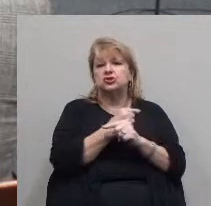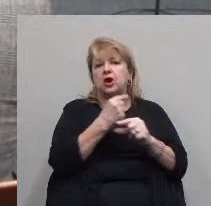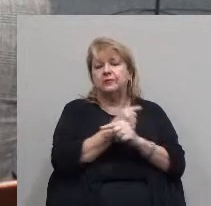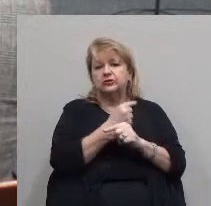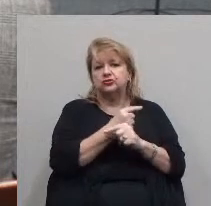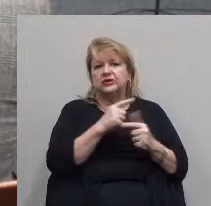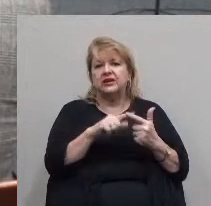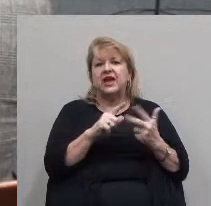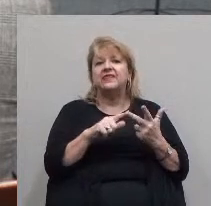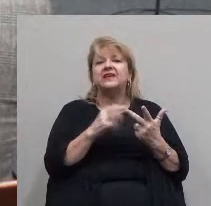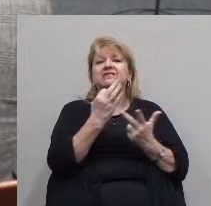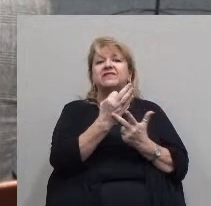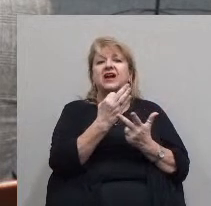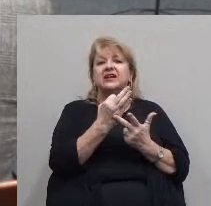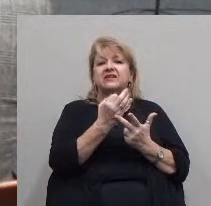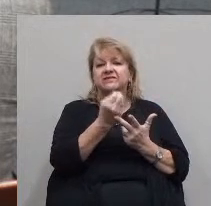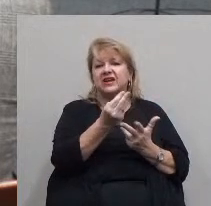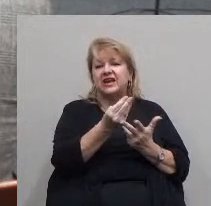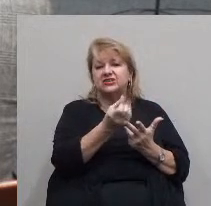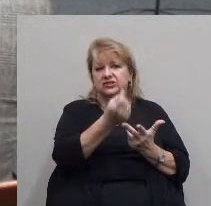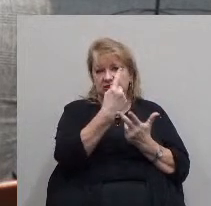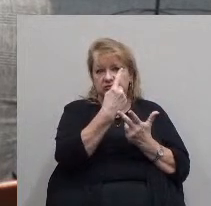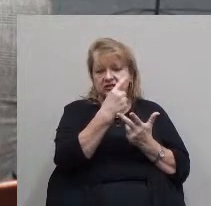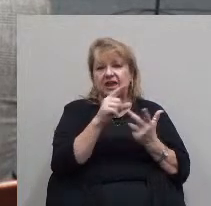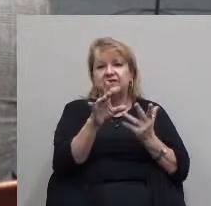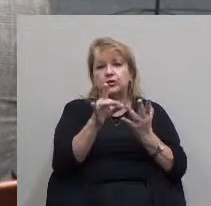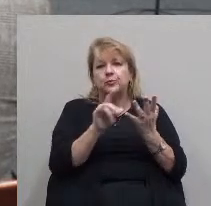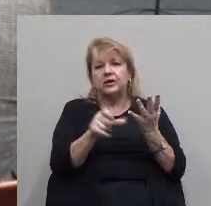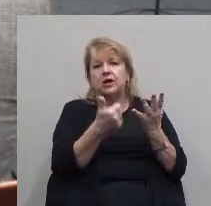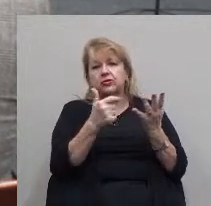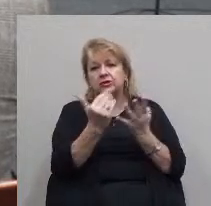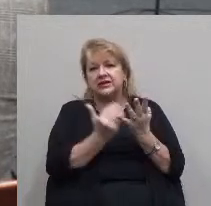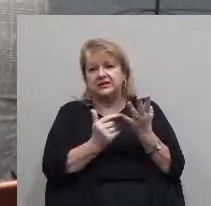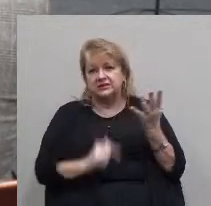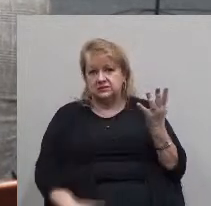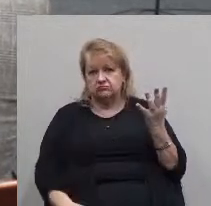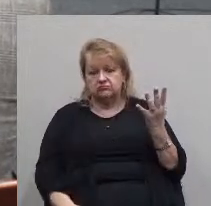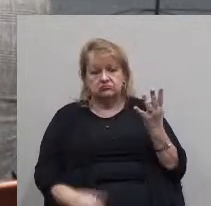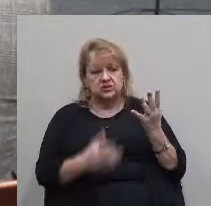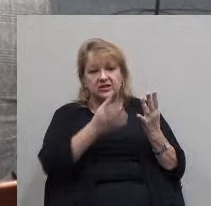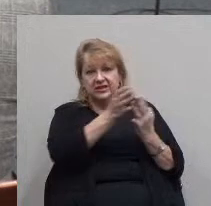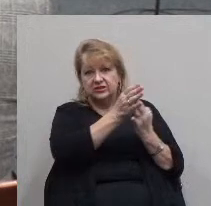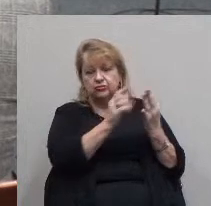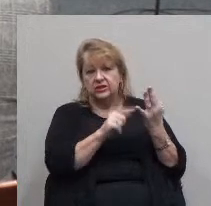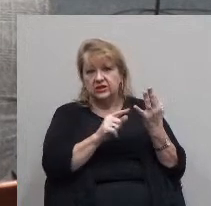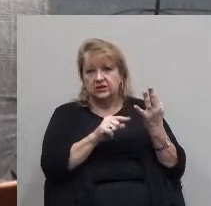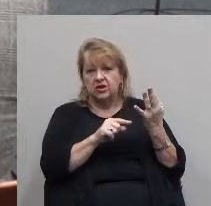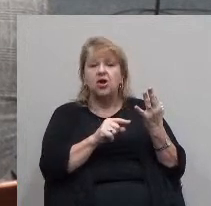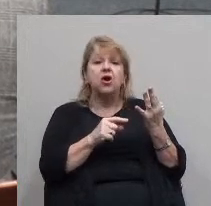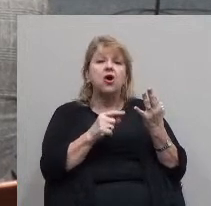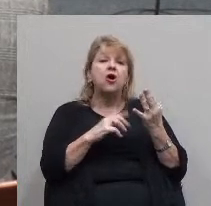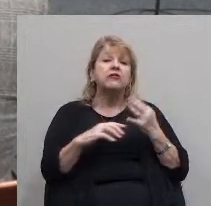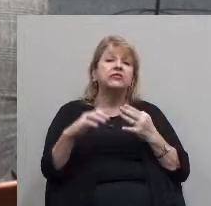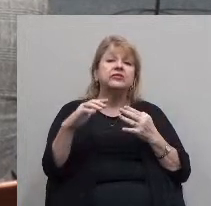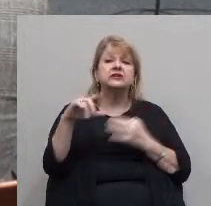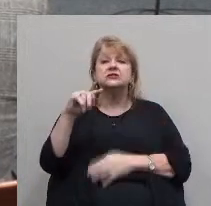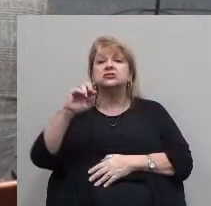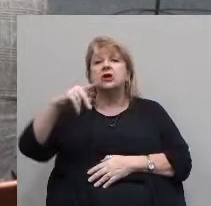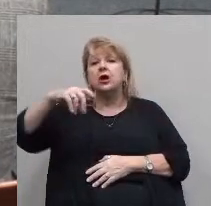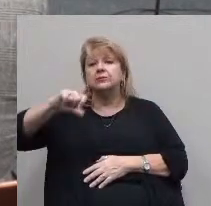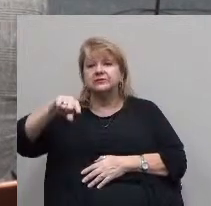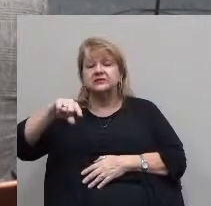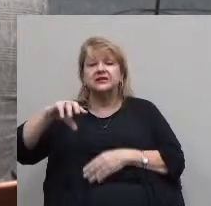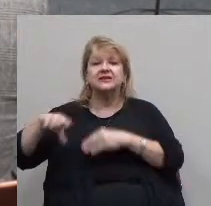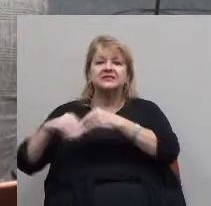geometry, and you would have financial literacy, and then you pick one from a list. On the top side of it, this will actually be